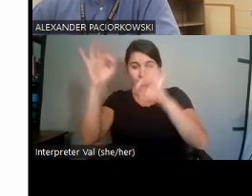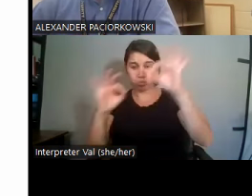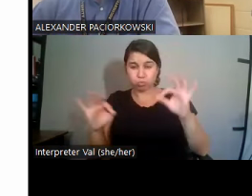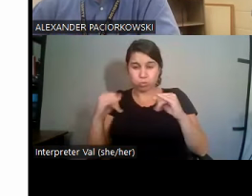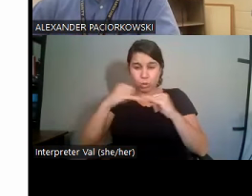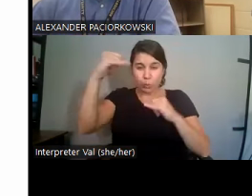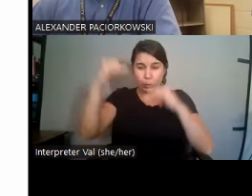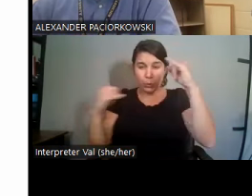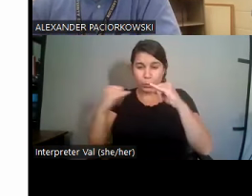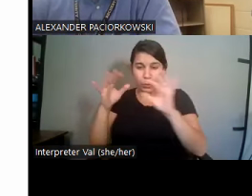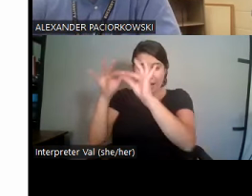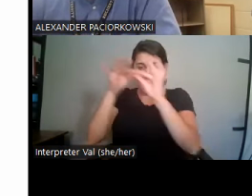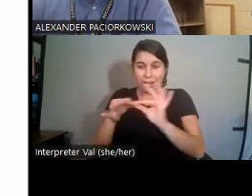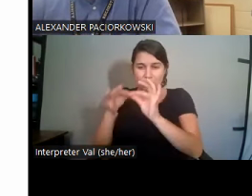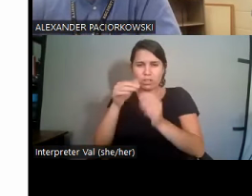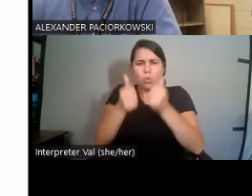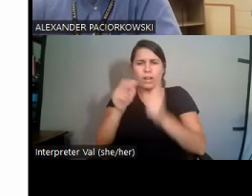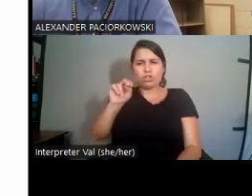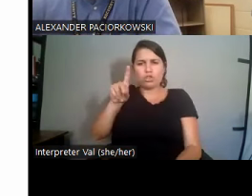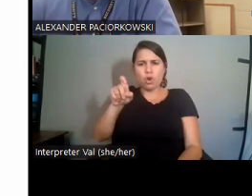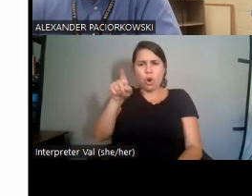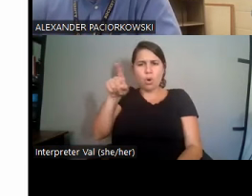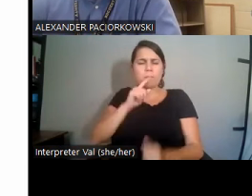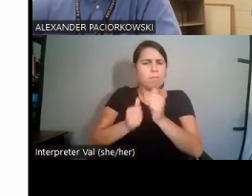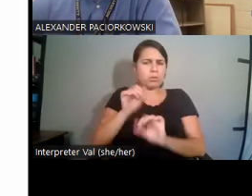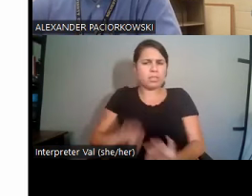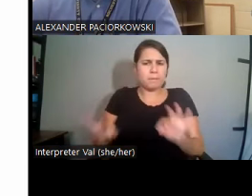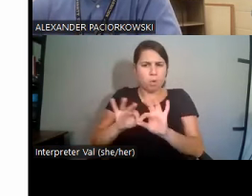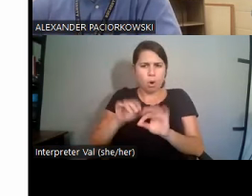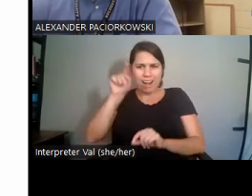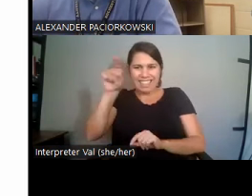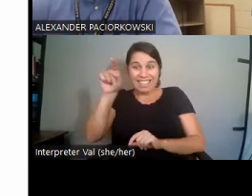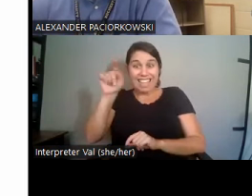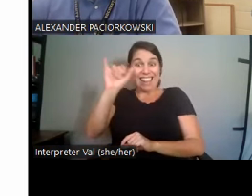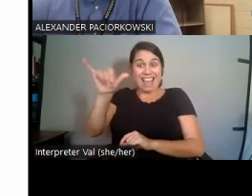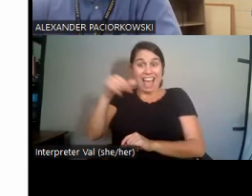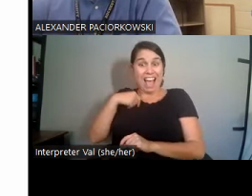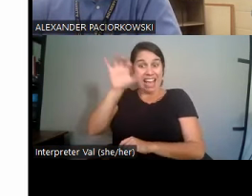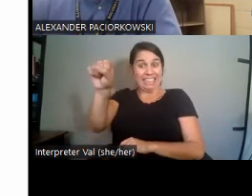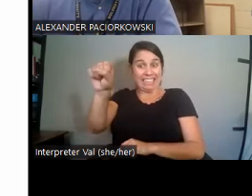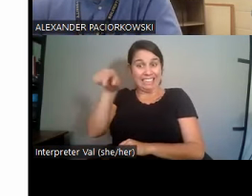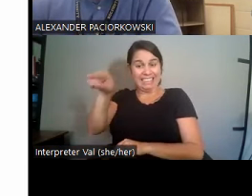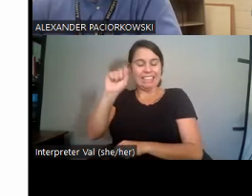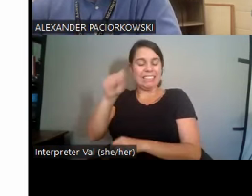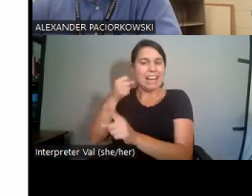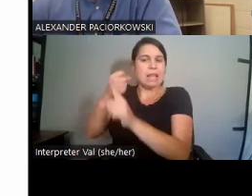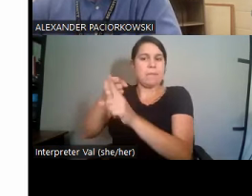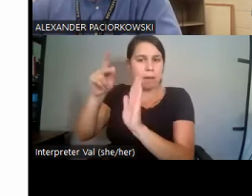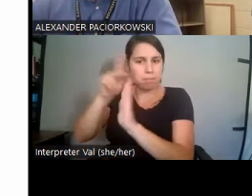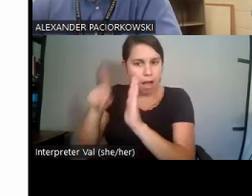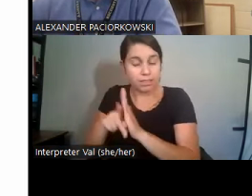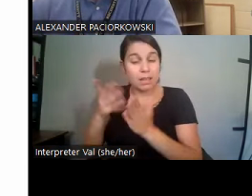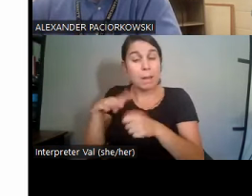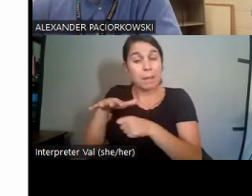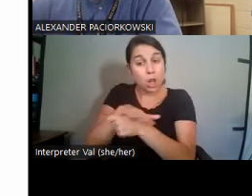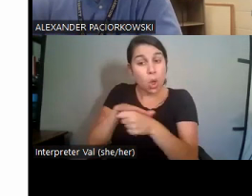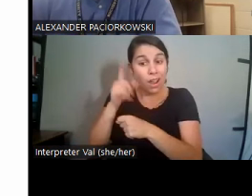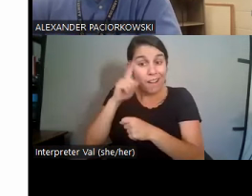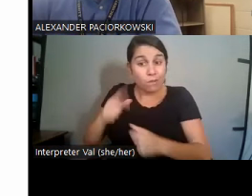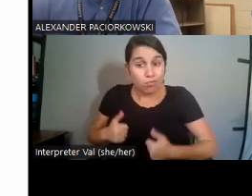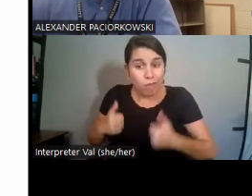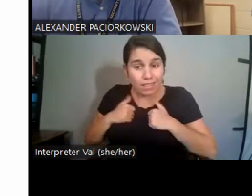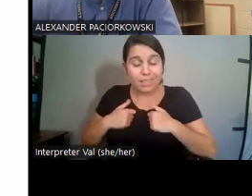more important in this network that we could impact with policy, whether it's location of residence, whether it's healthcare